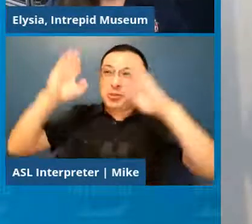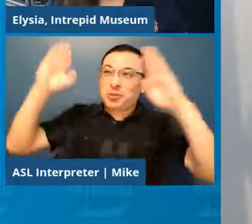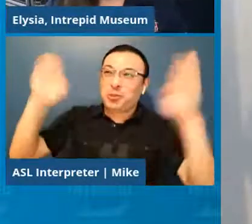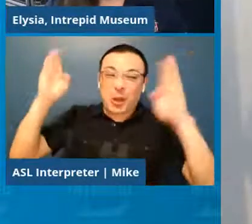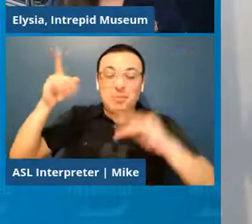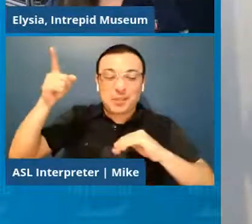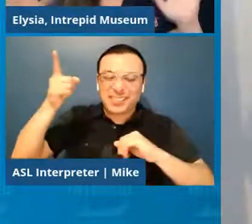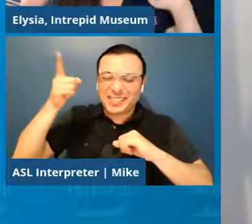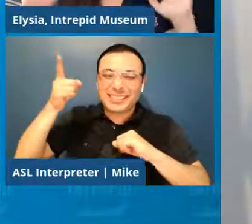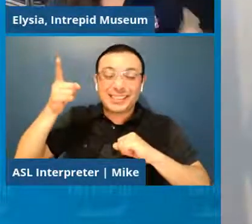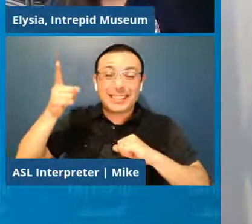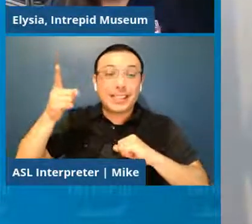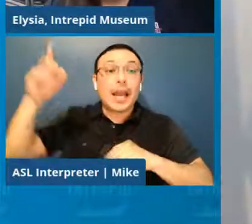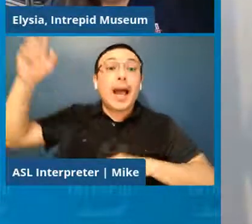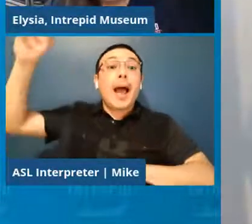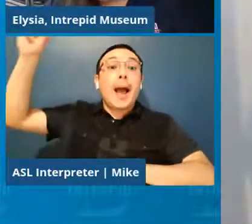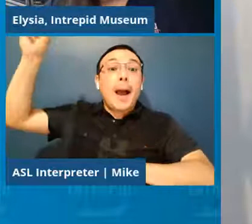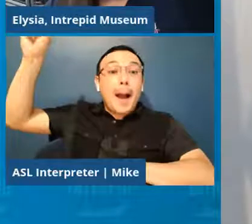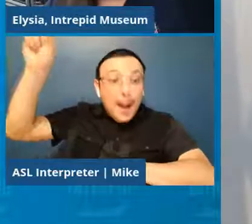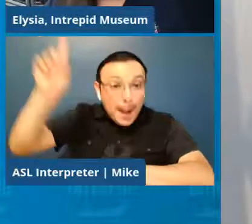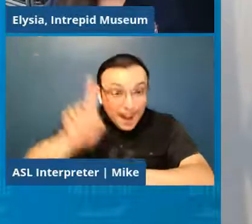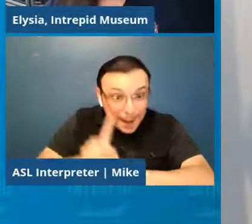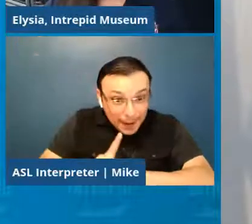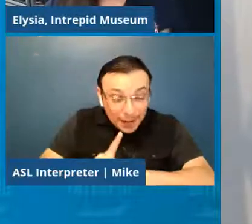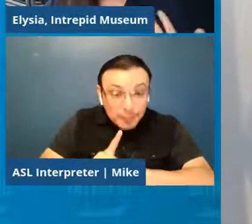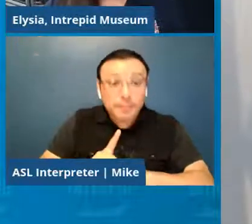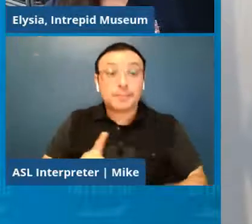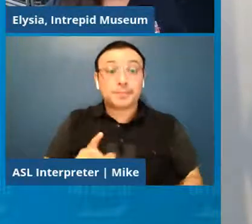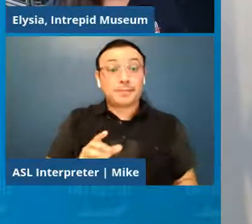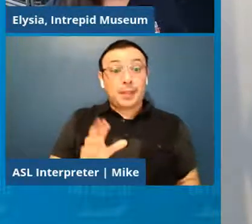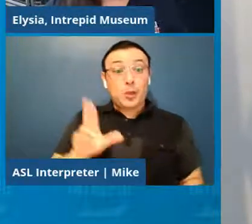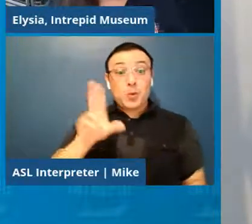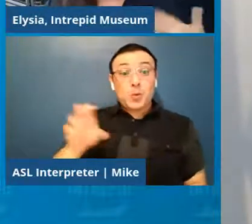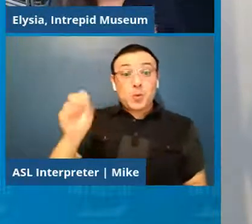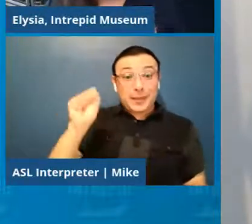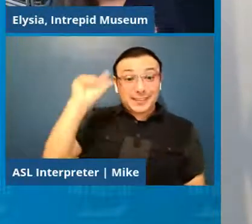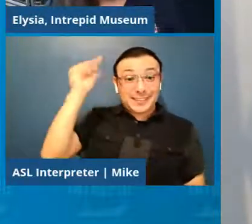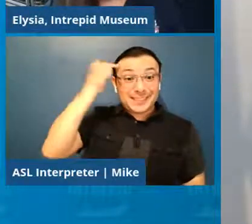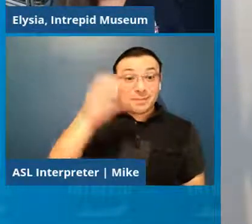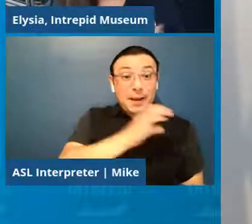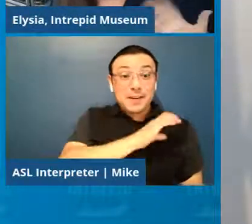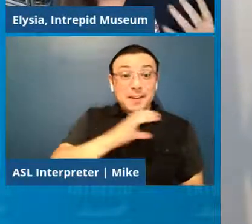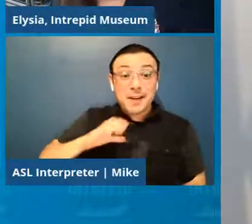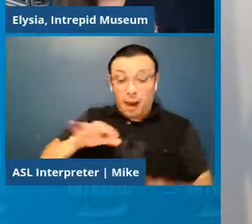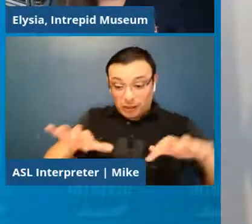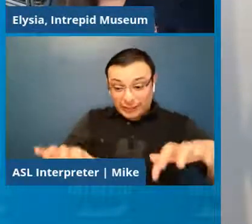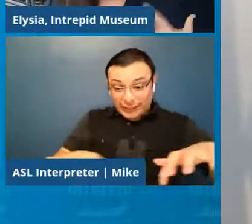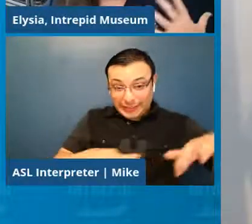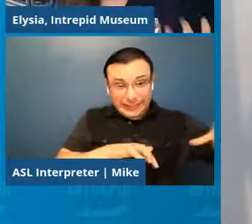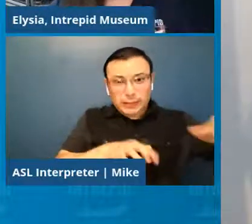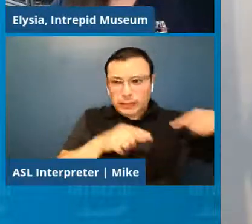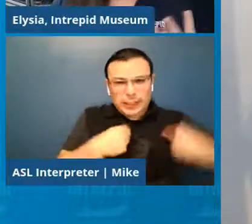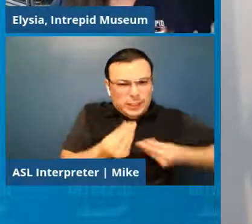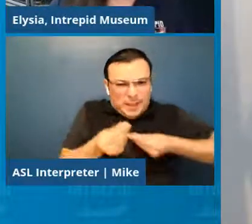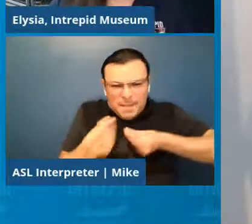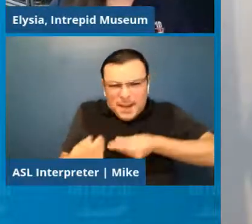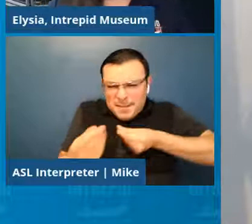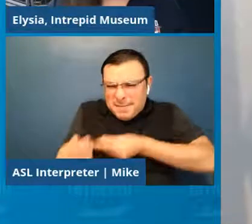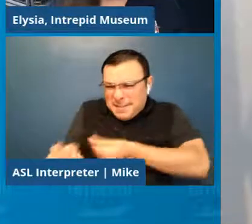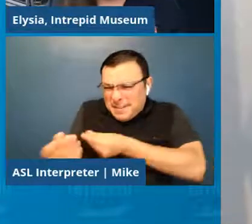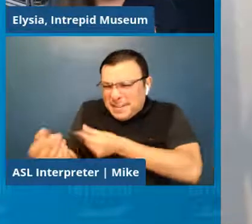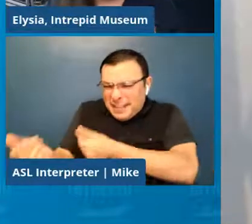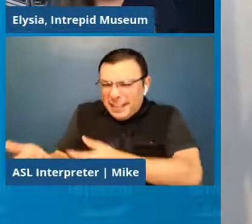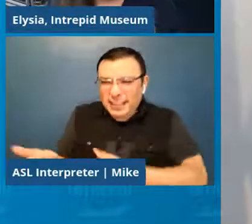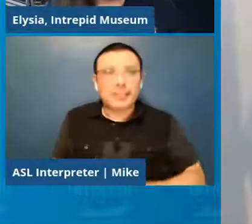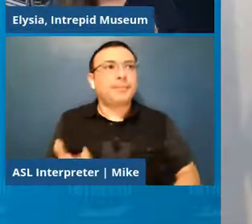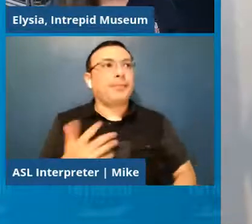apologize to Congress, who was furious with them because they were wasting time and money, and they weren't eating all of this fancy